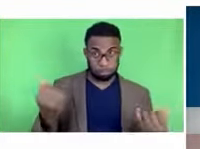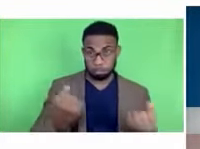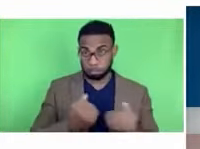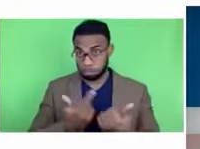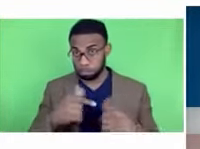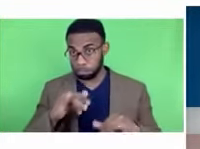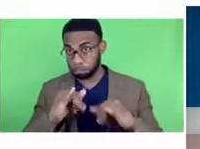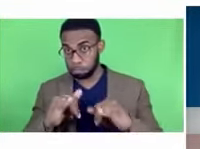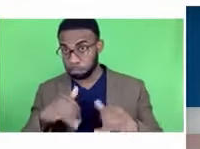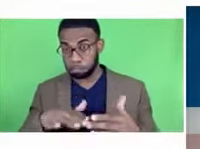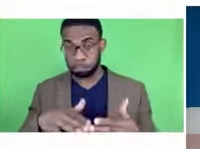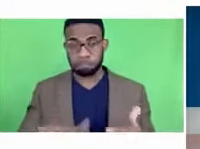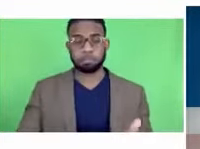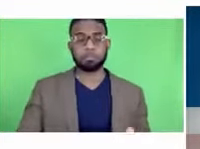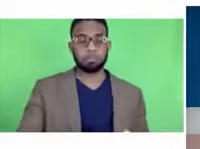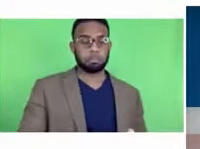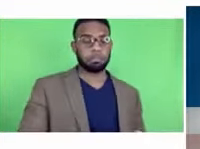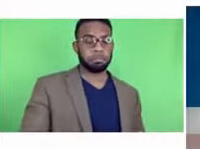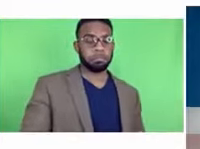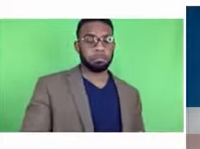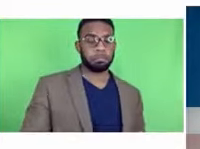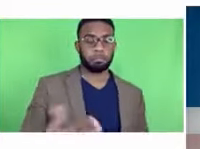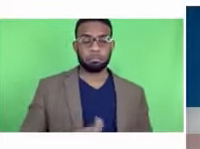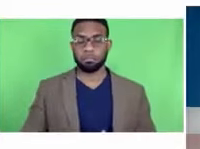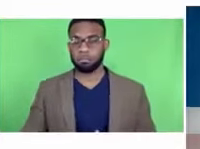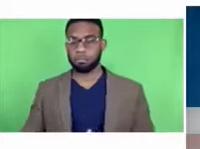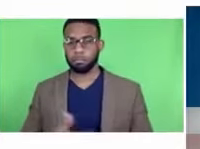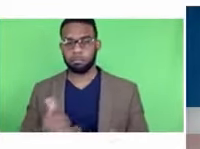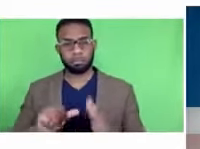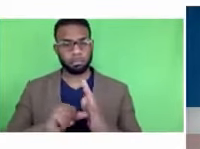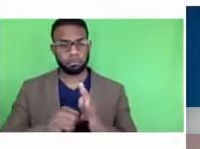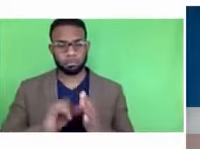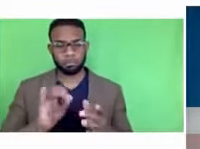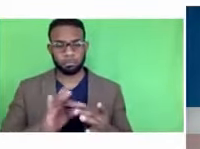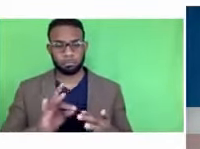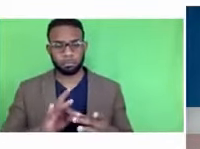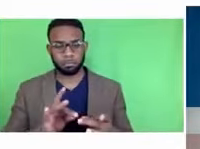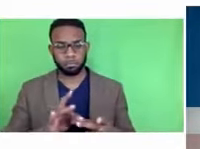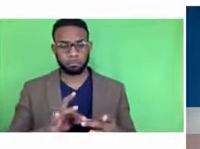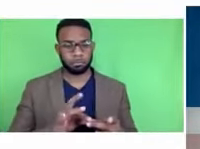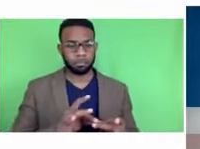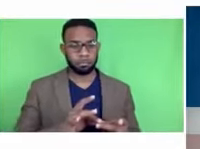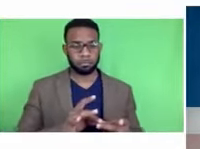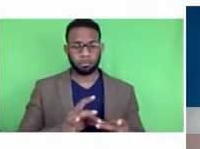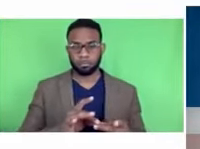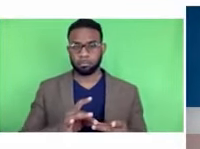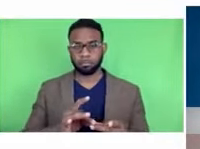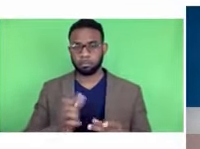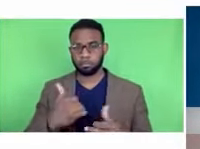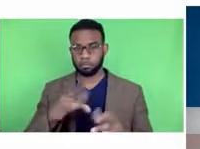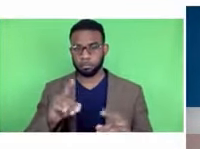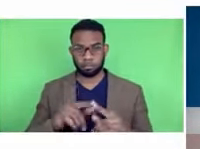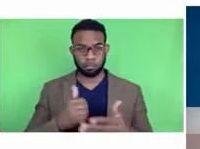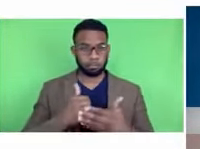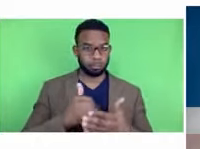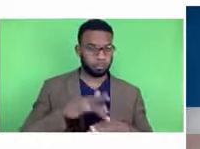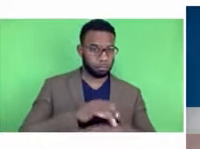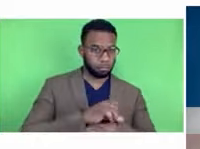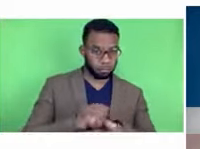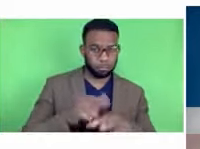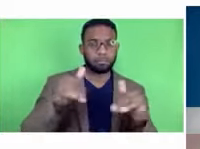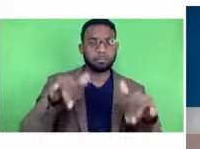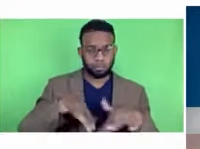interview process? Again, just trying to reinforce that message that if there's anything we can do to help here in this early stage, this is